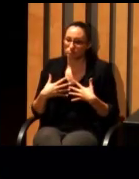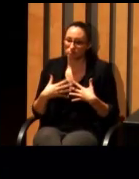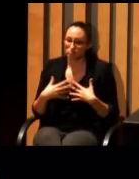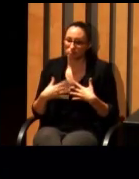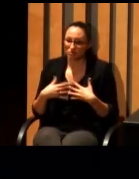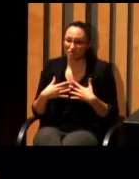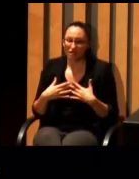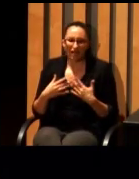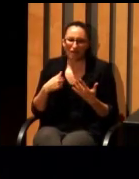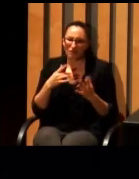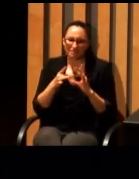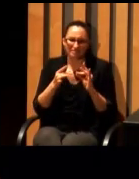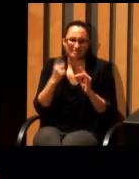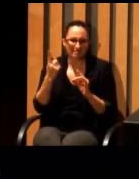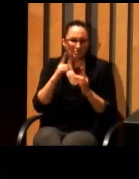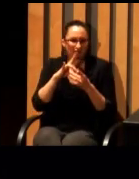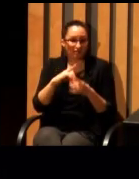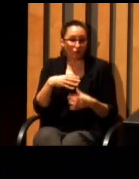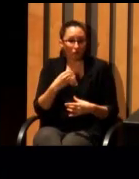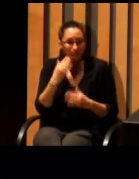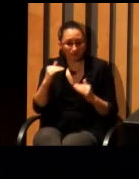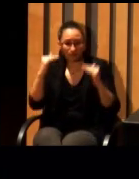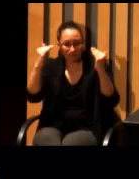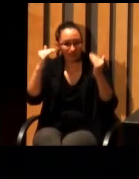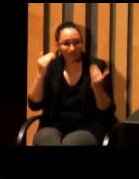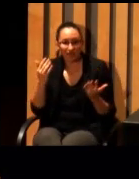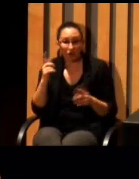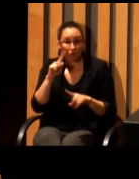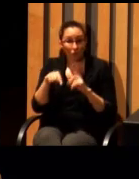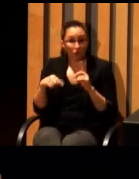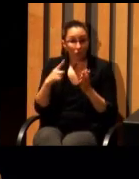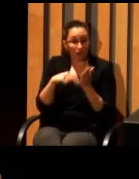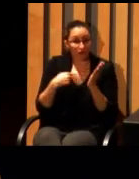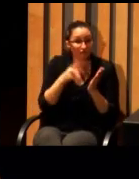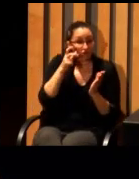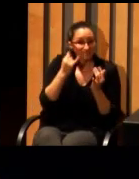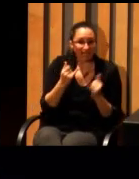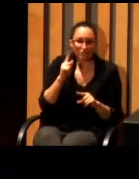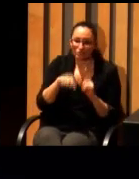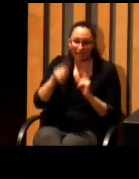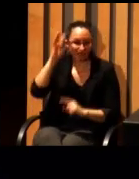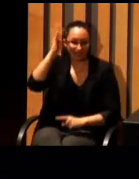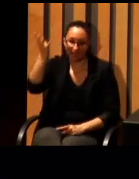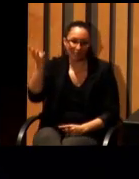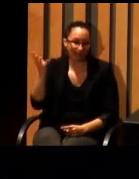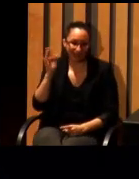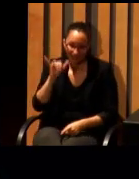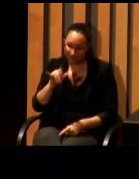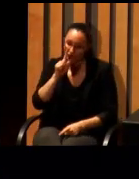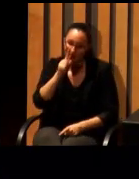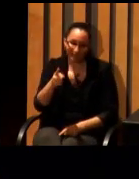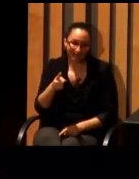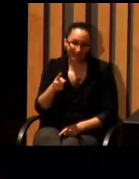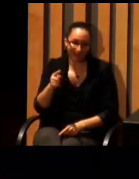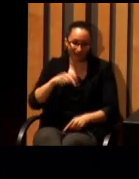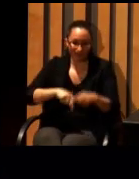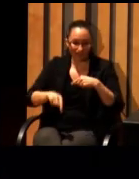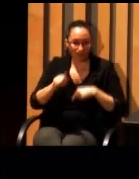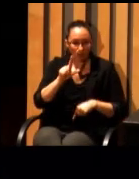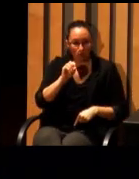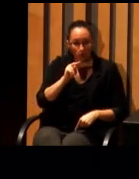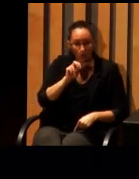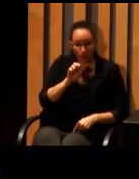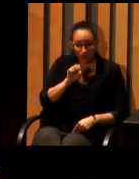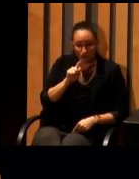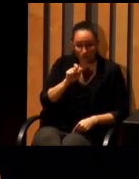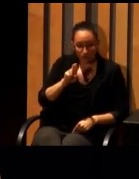white supremacy in here. You can't make up what we've heard today. Earlier in the symposium, Lone Star Dietz, the team's